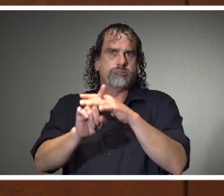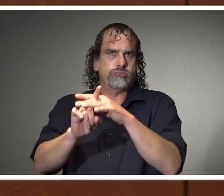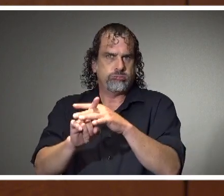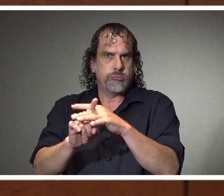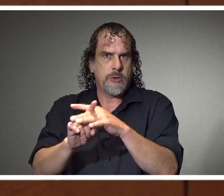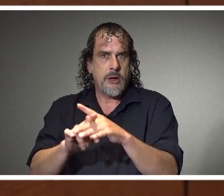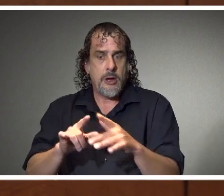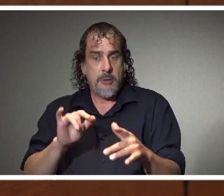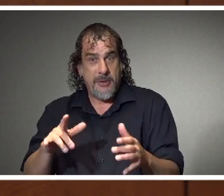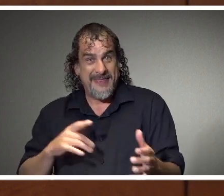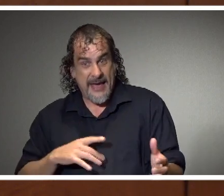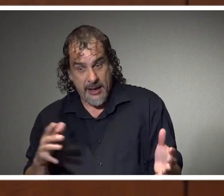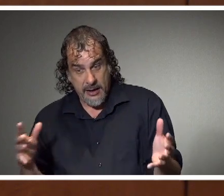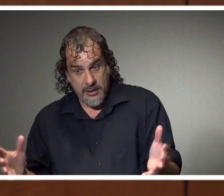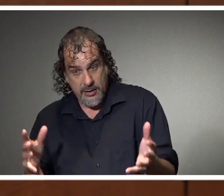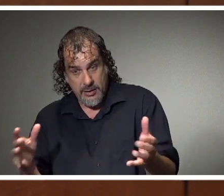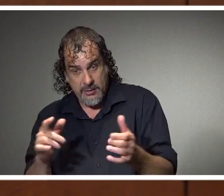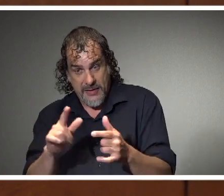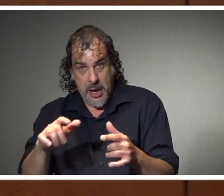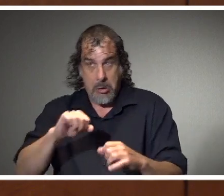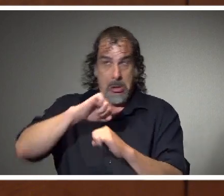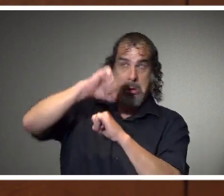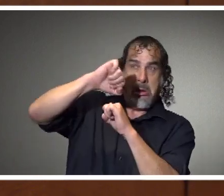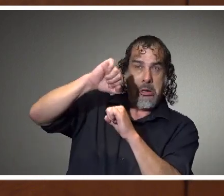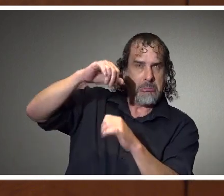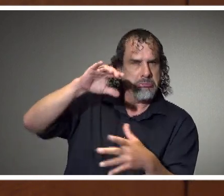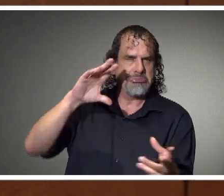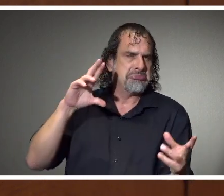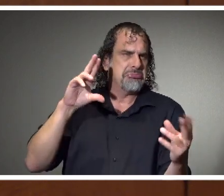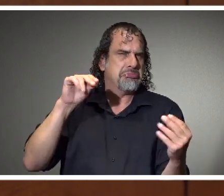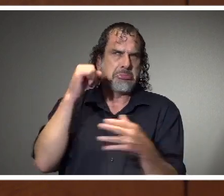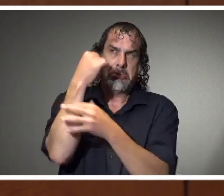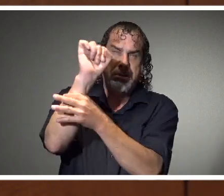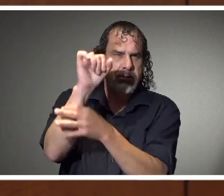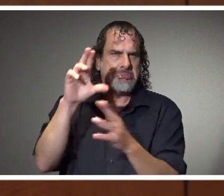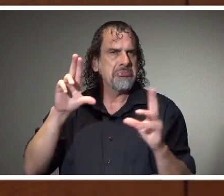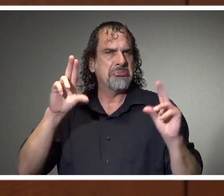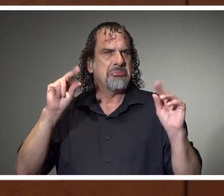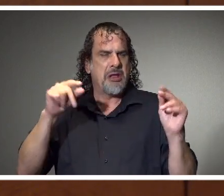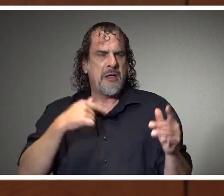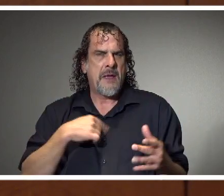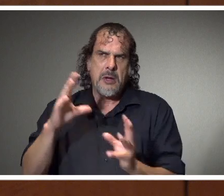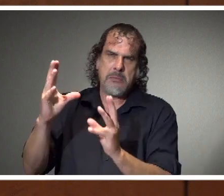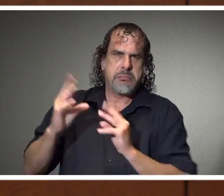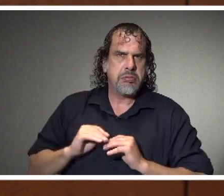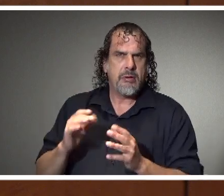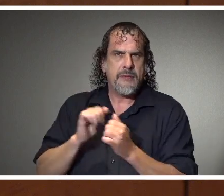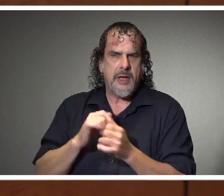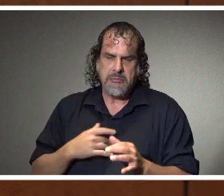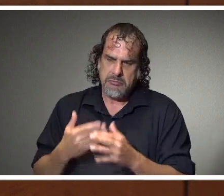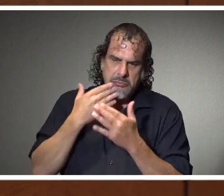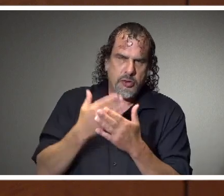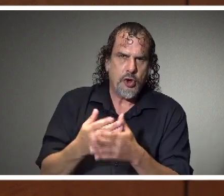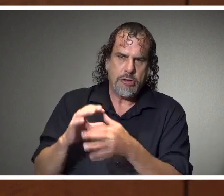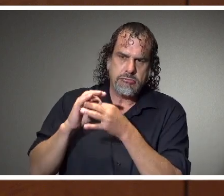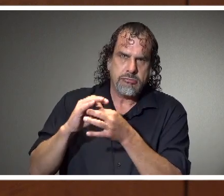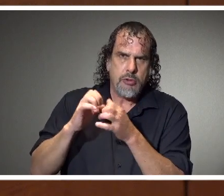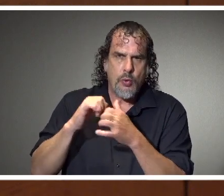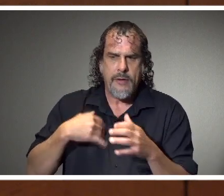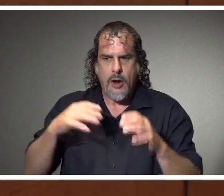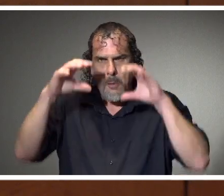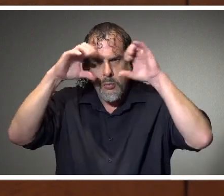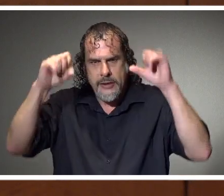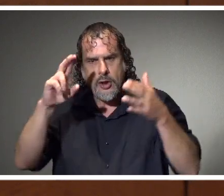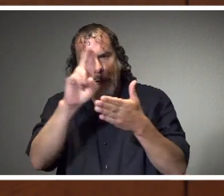that encouragement will be met with any resistance. Having very good, strong relationships with our university presidents for many